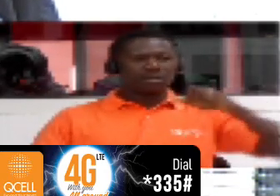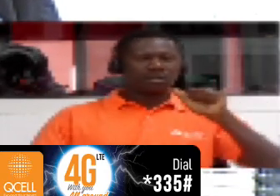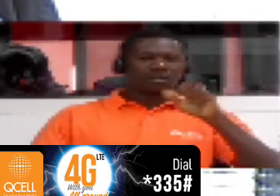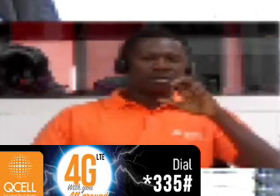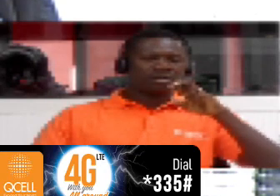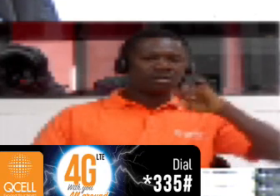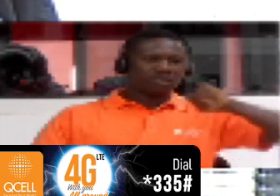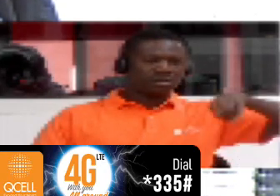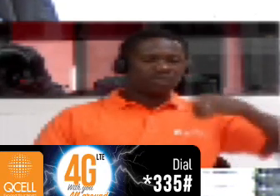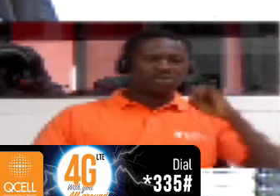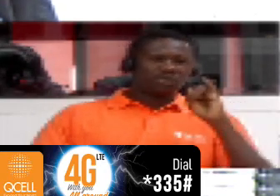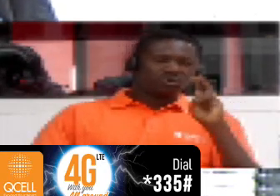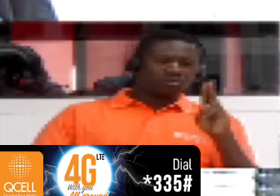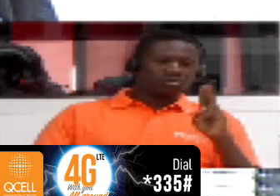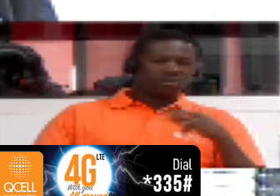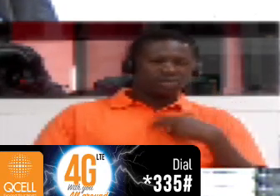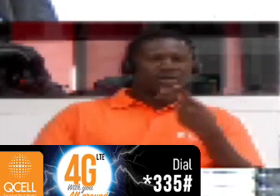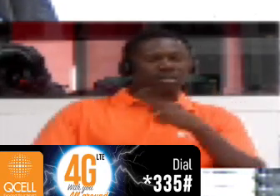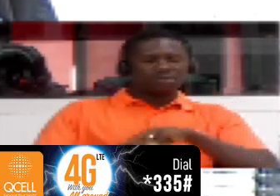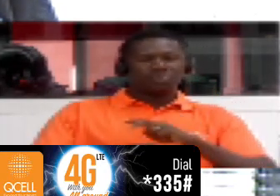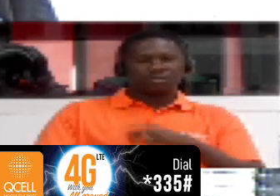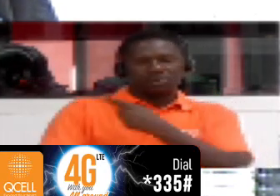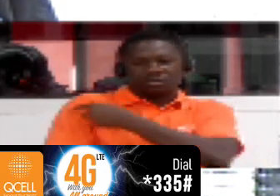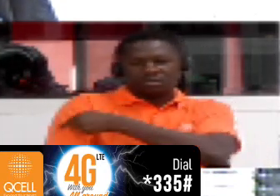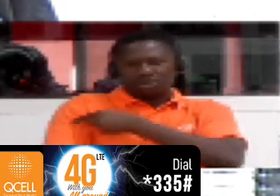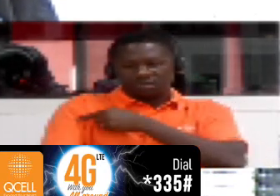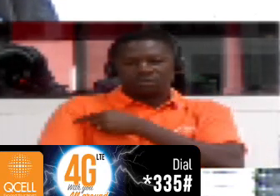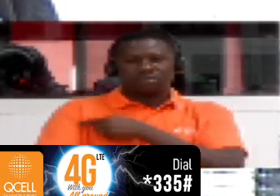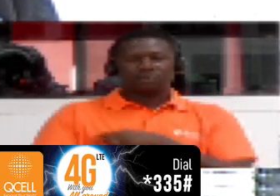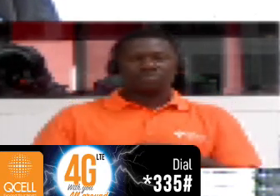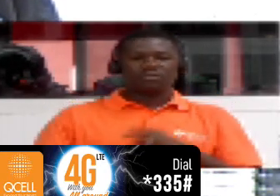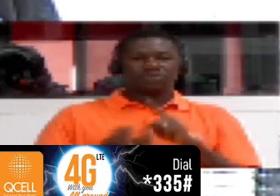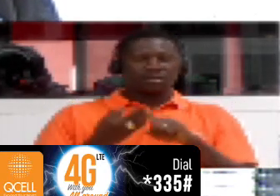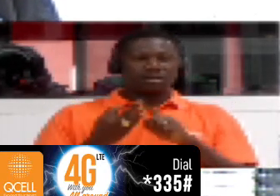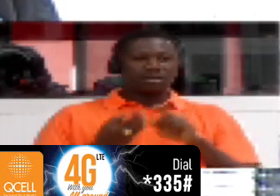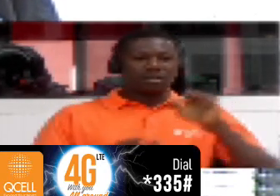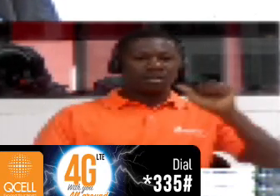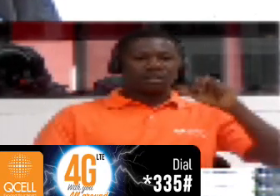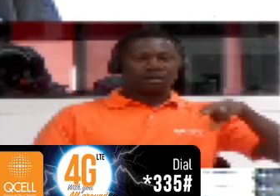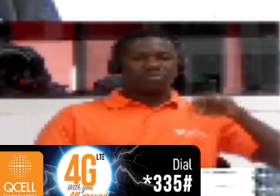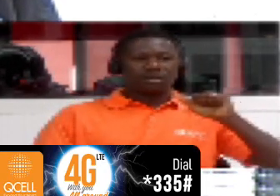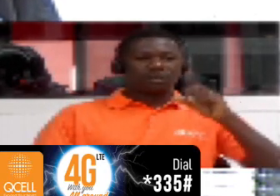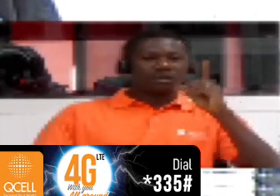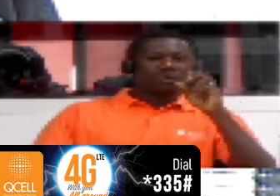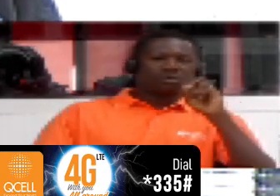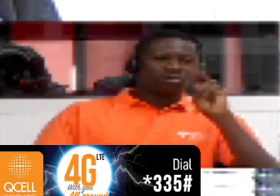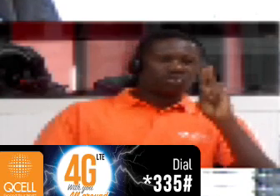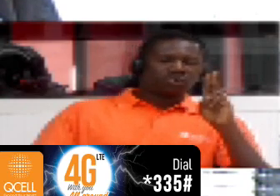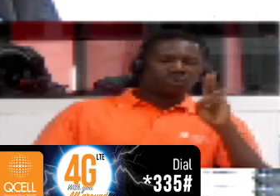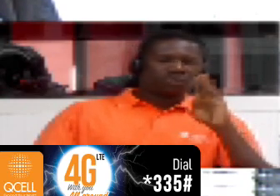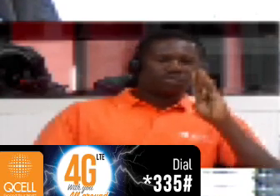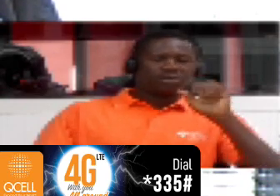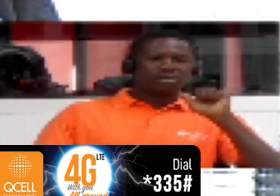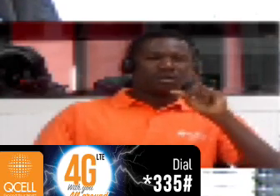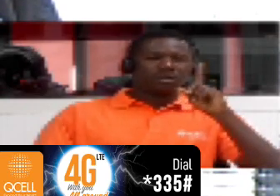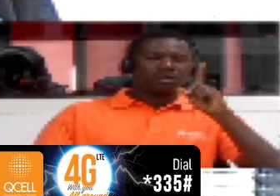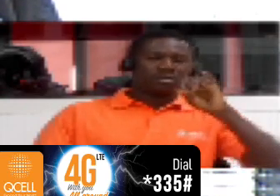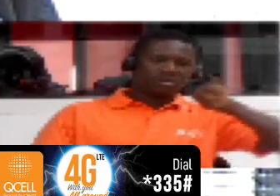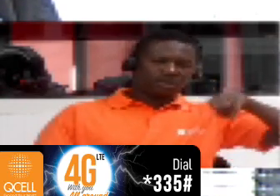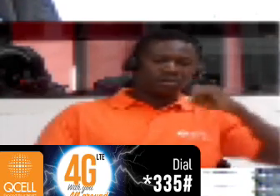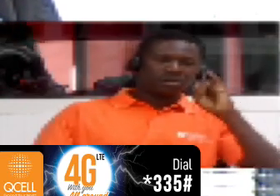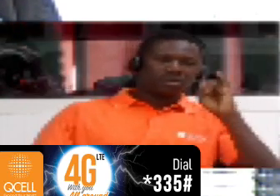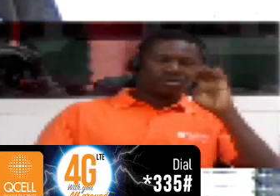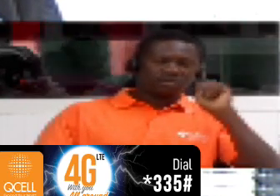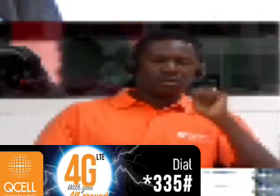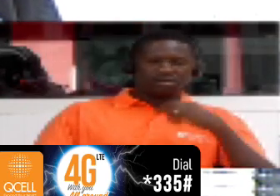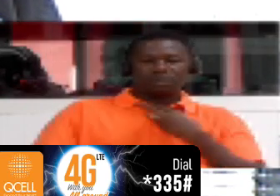Seku Jaju, at that time he was a corporal. Amadou Badjie? Amadou Badjie had a sergeant all the time. Amadou Badjie was a sergeant